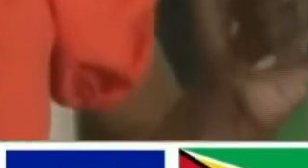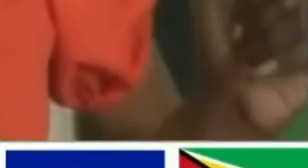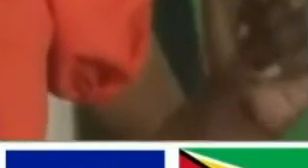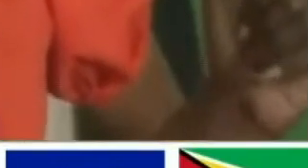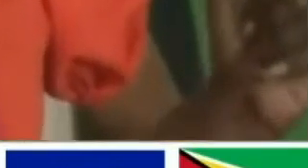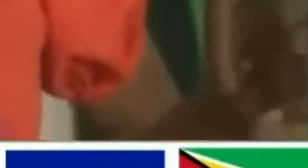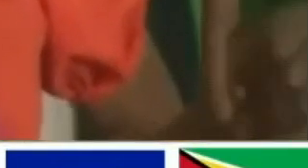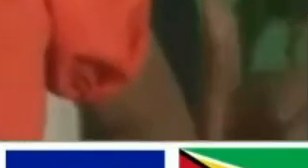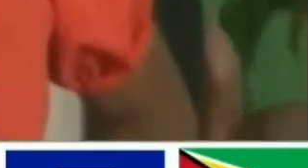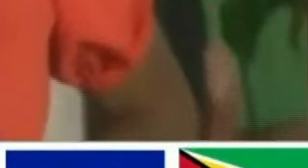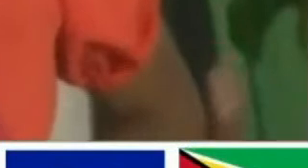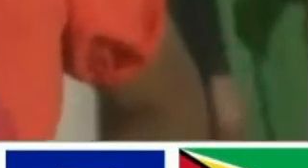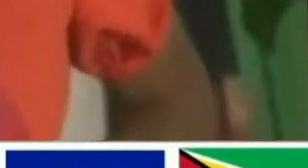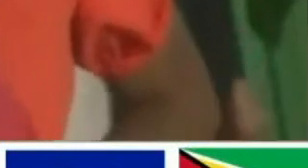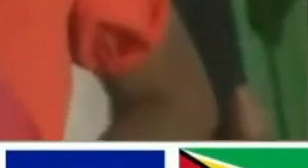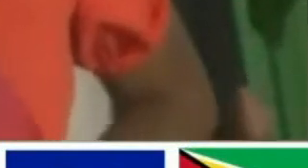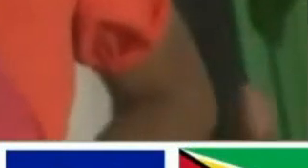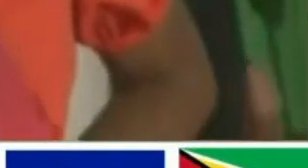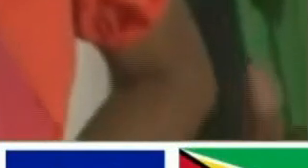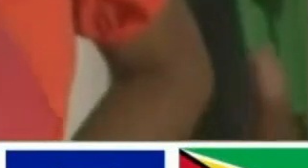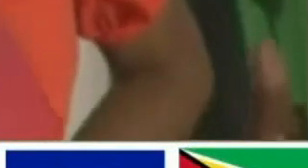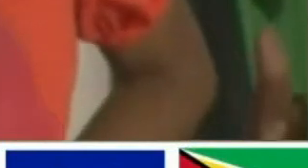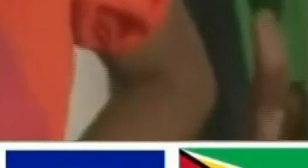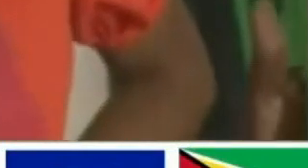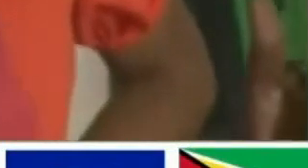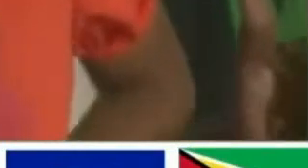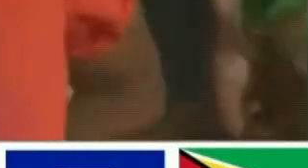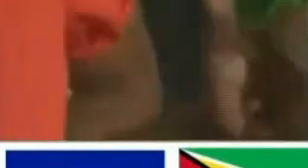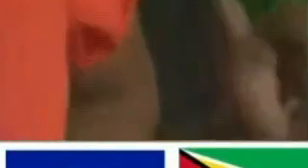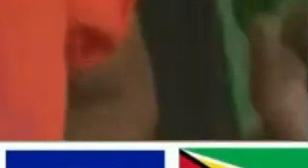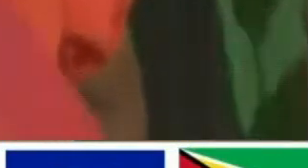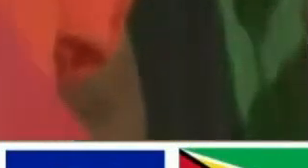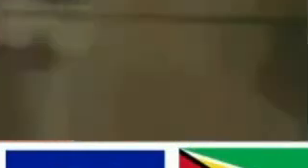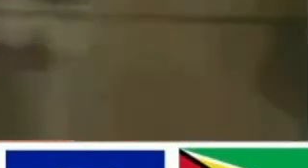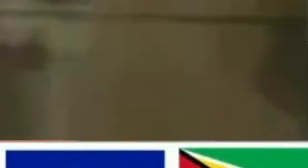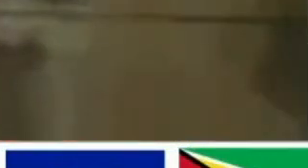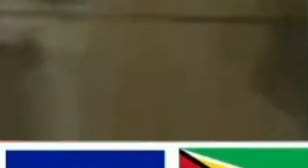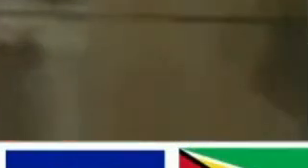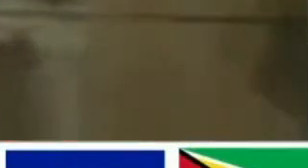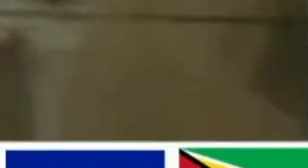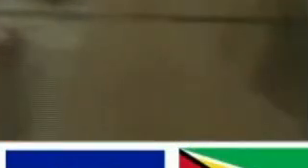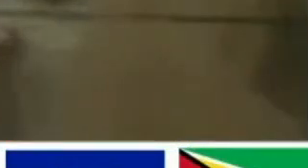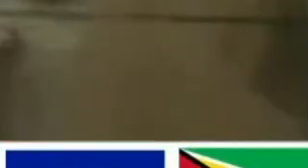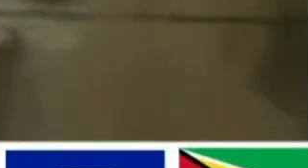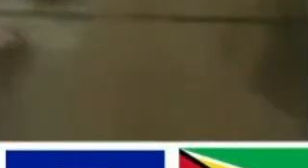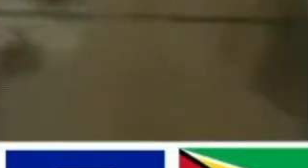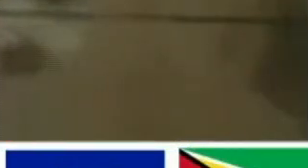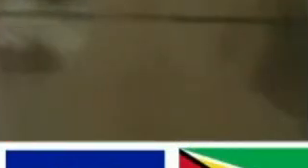me coming from, and I find the strength to press on.